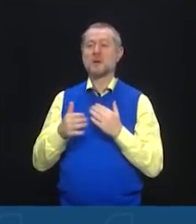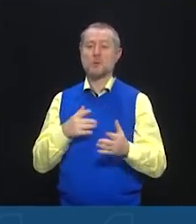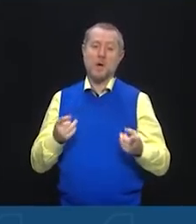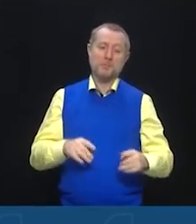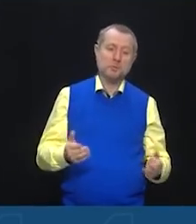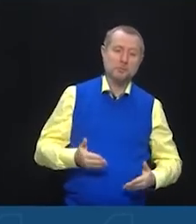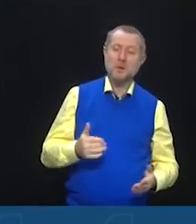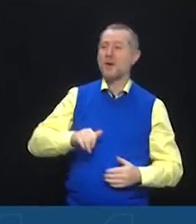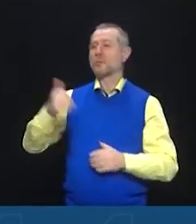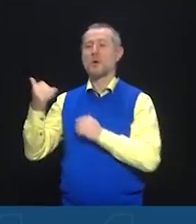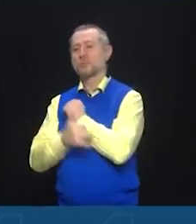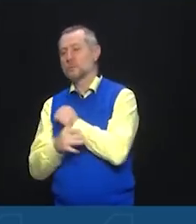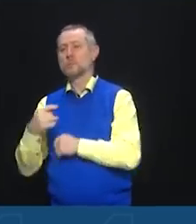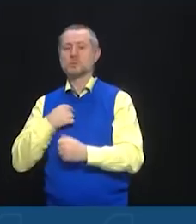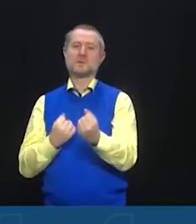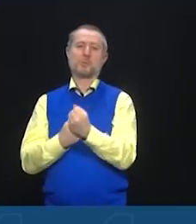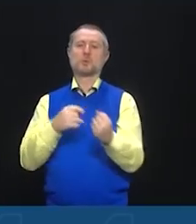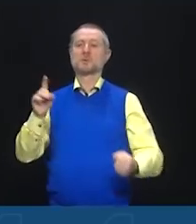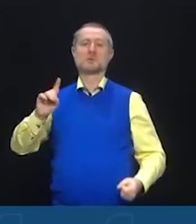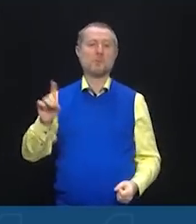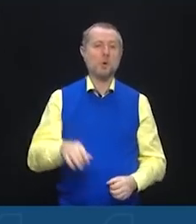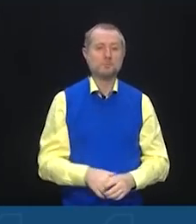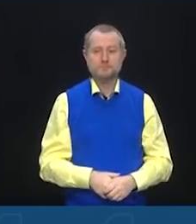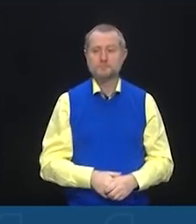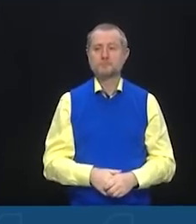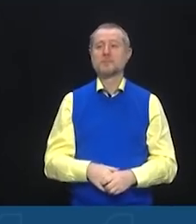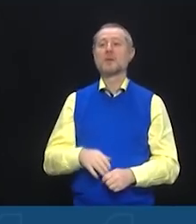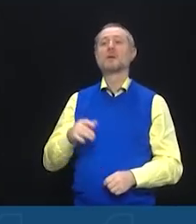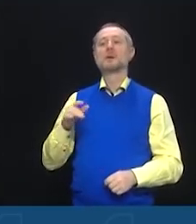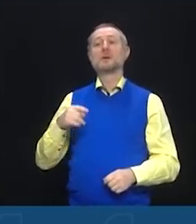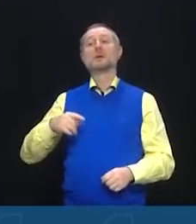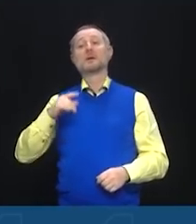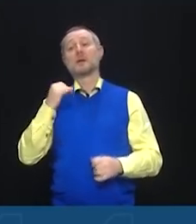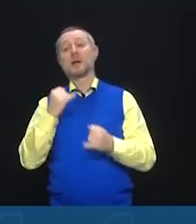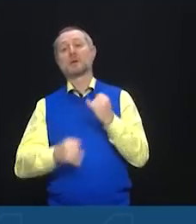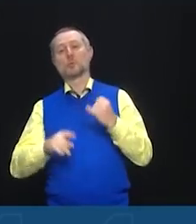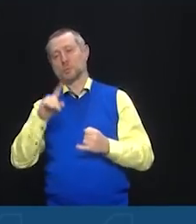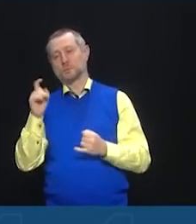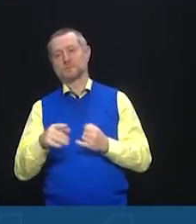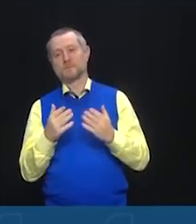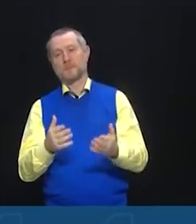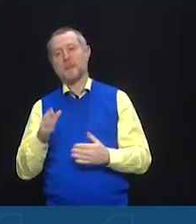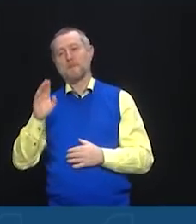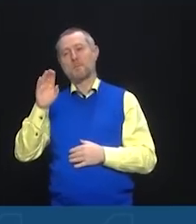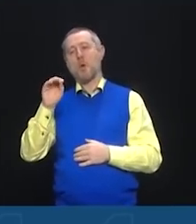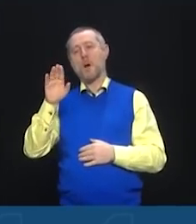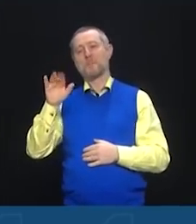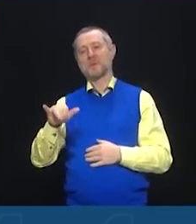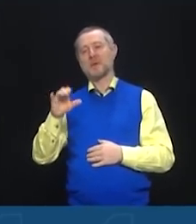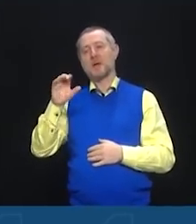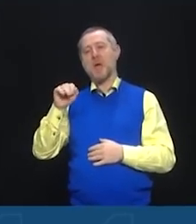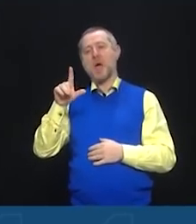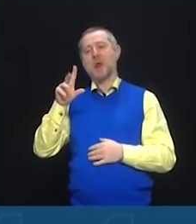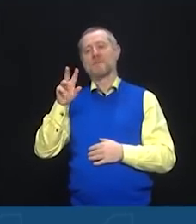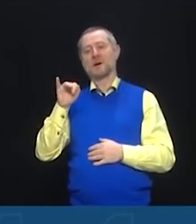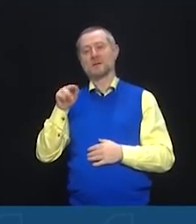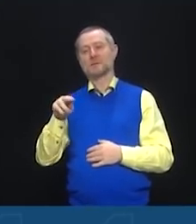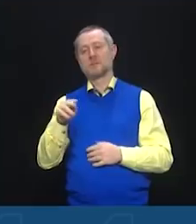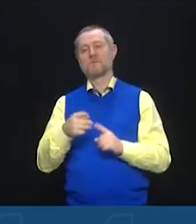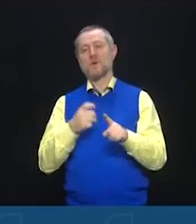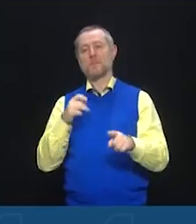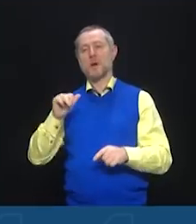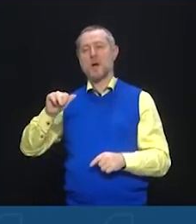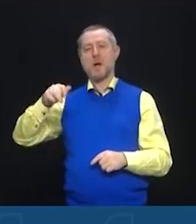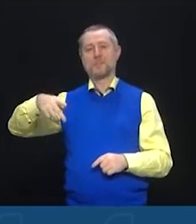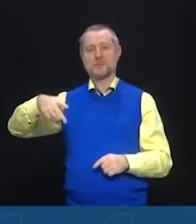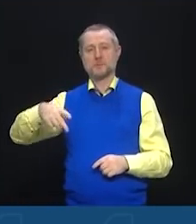in other countries. Thank you, Governor. Your last question this afternoon comes from Bobby Calvin of the Associated Press. Bobby, your mic is open.